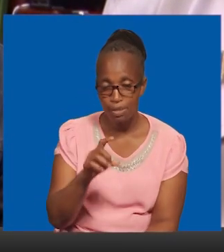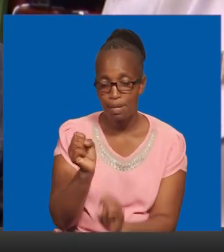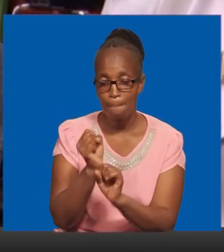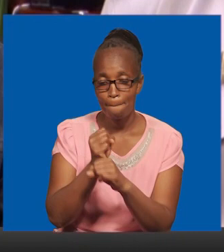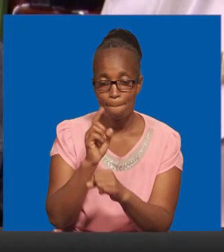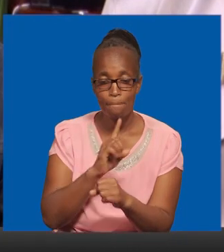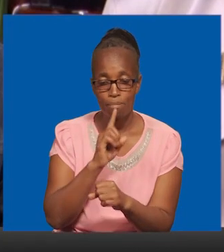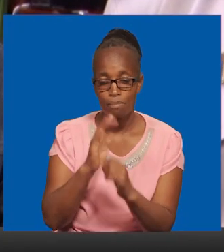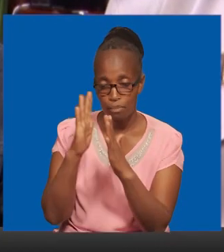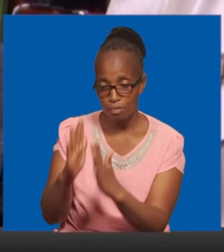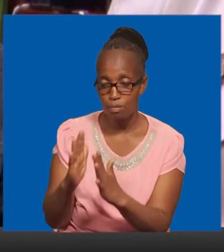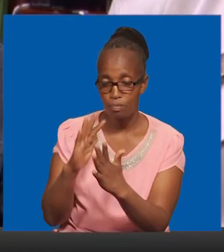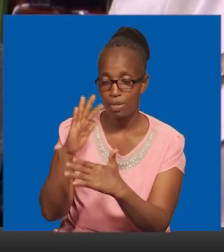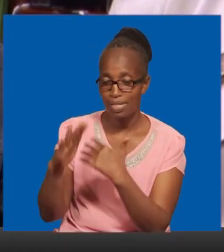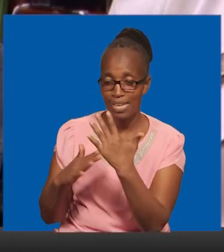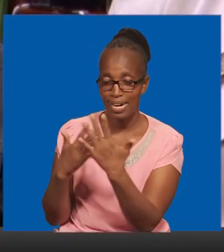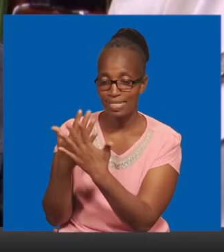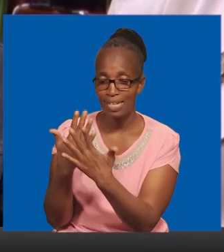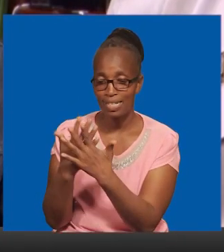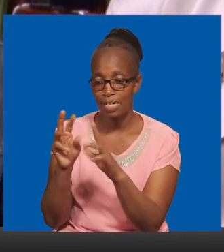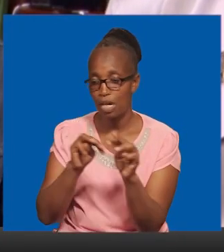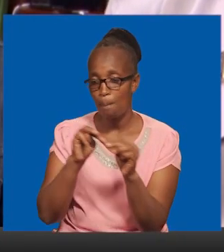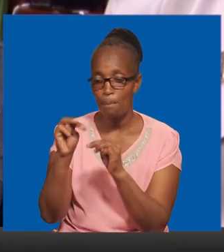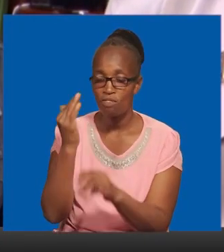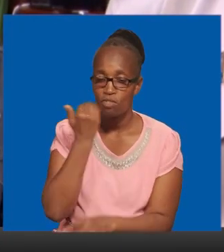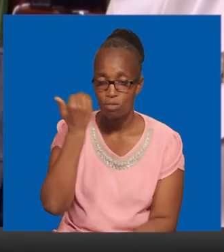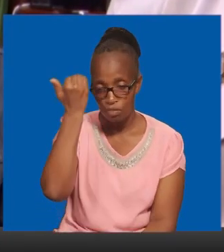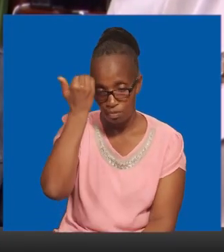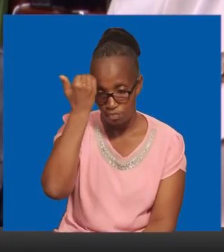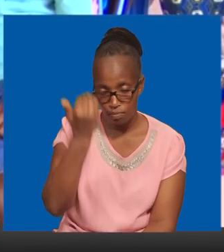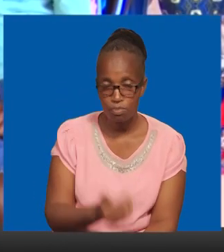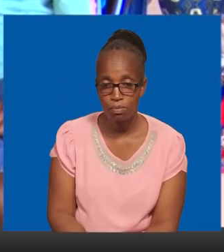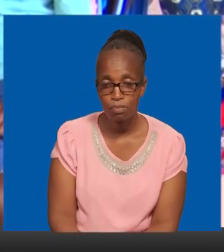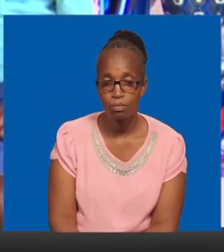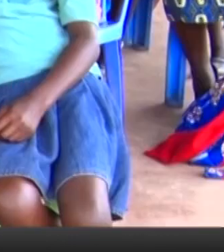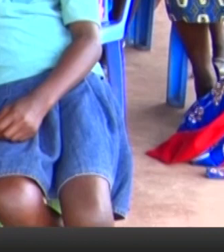if such a case has happened, we make sure that the perpetrator is arrested and taken to court.